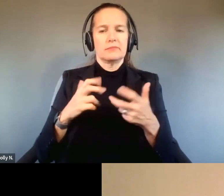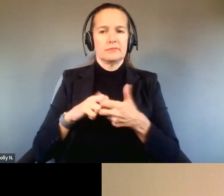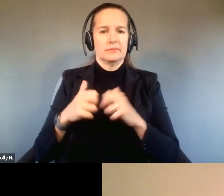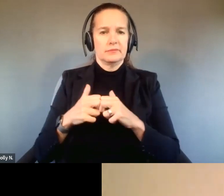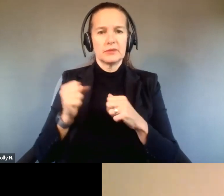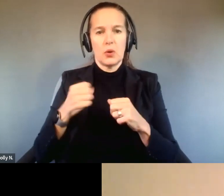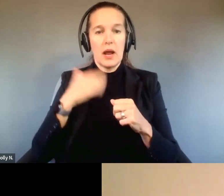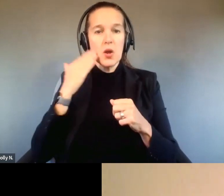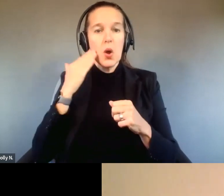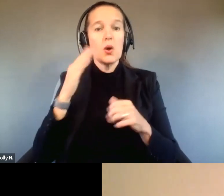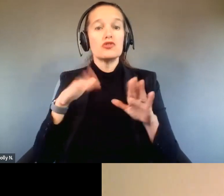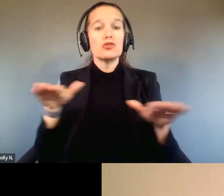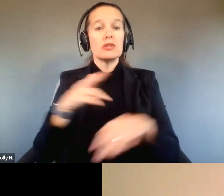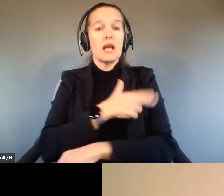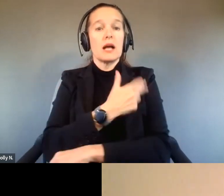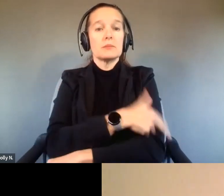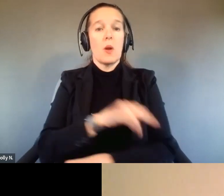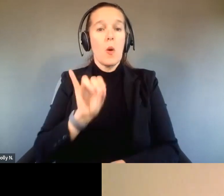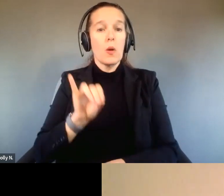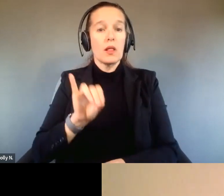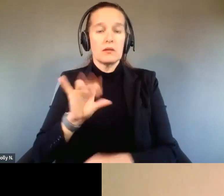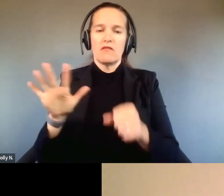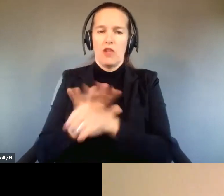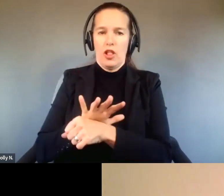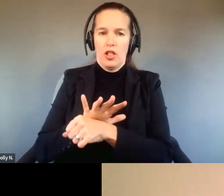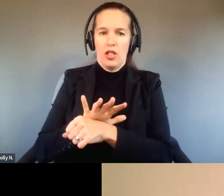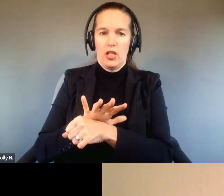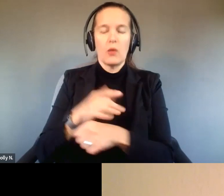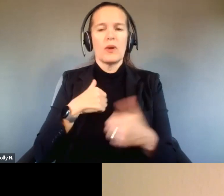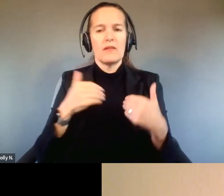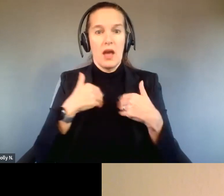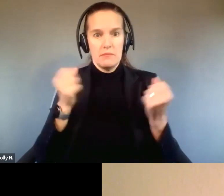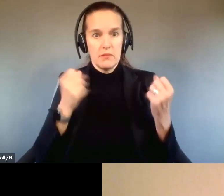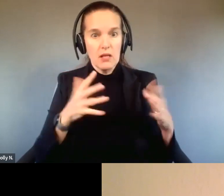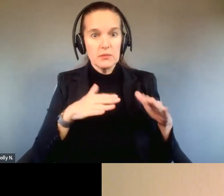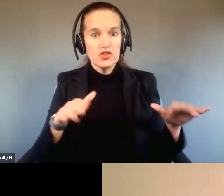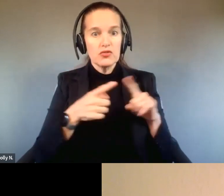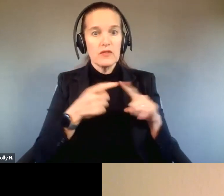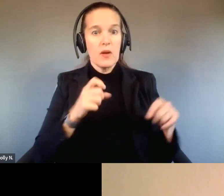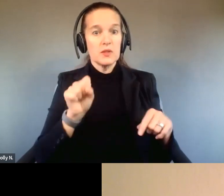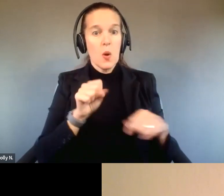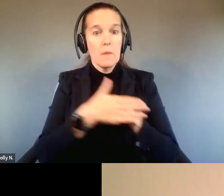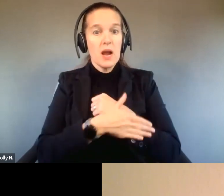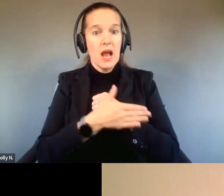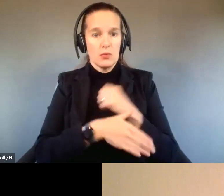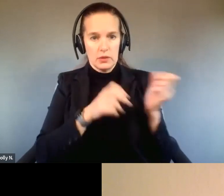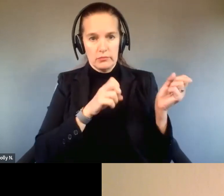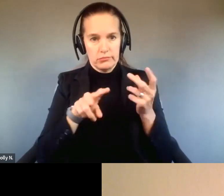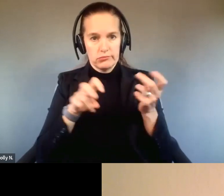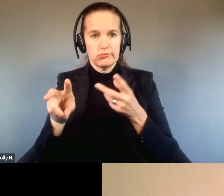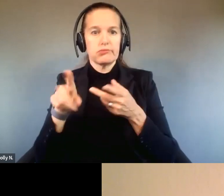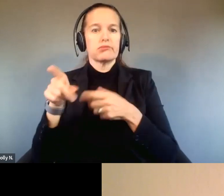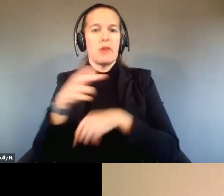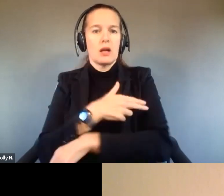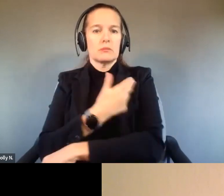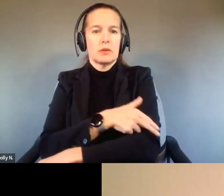the Children's Hospital of Oakland, for example, is full. We've had multiple children from Sonoma County get hospitalized.